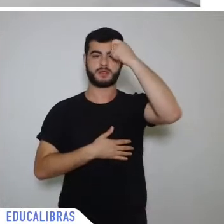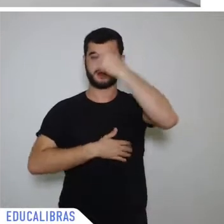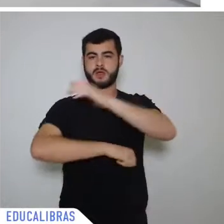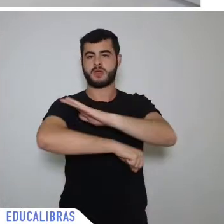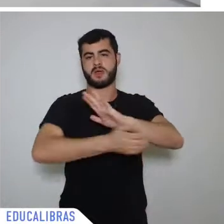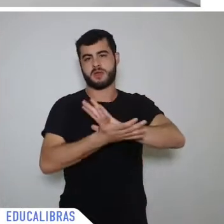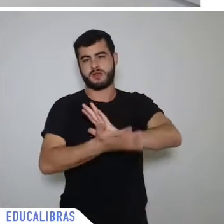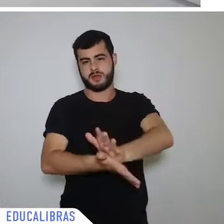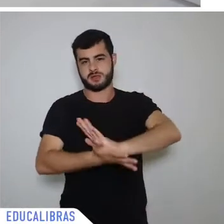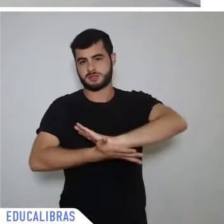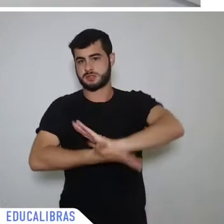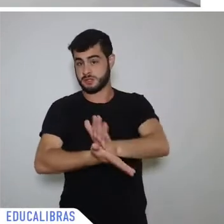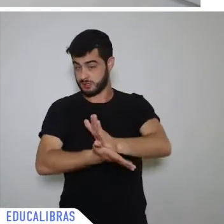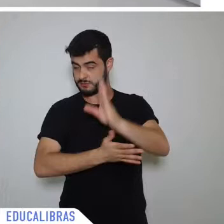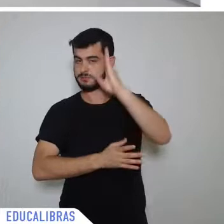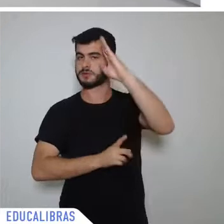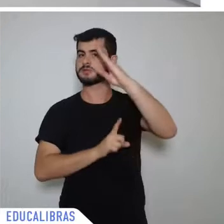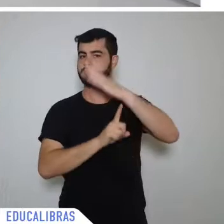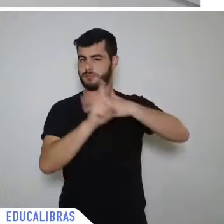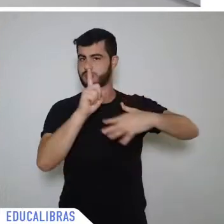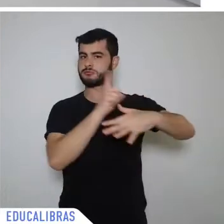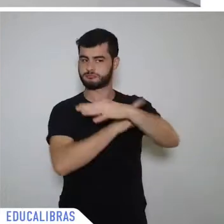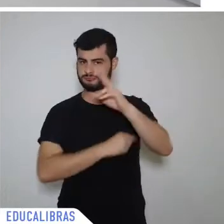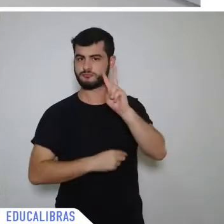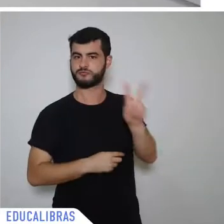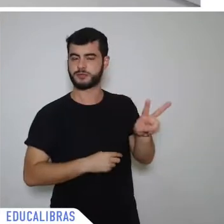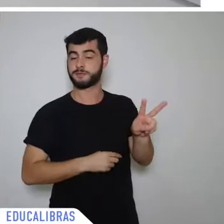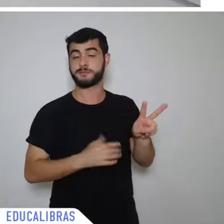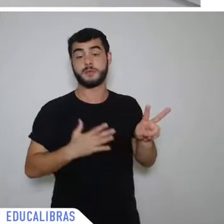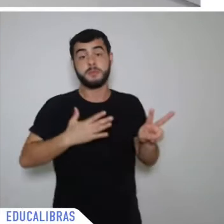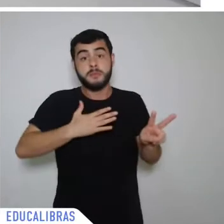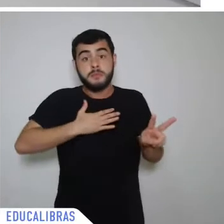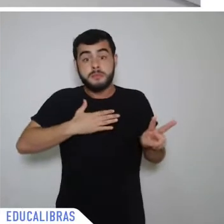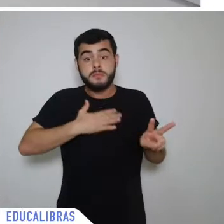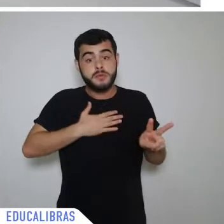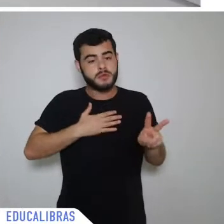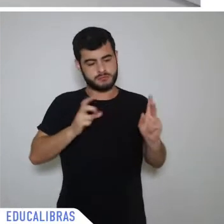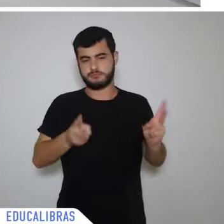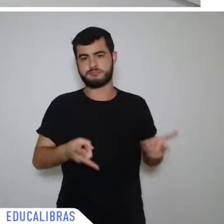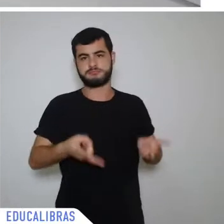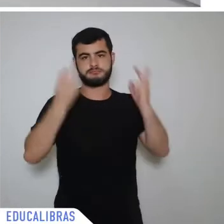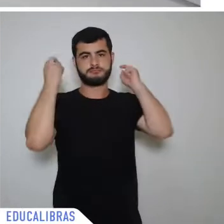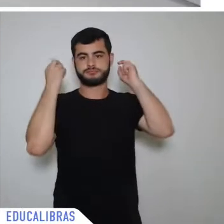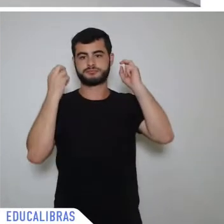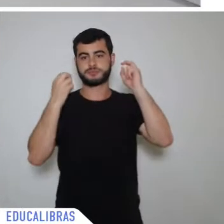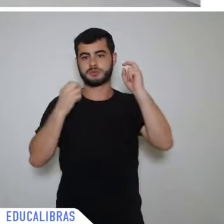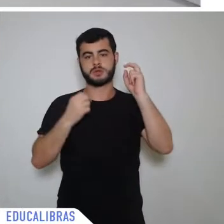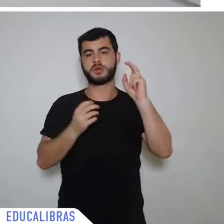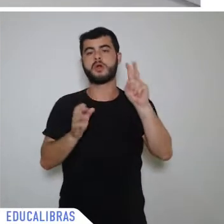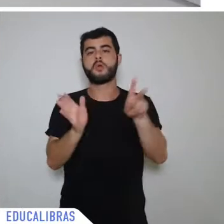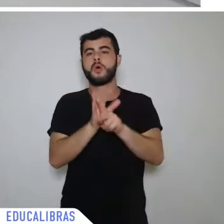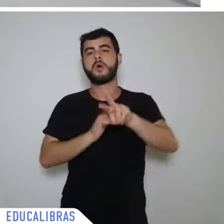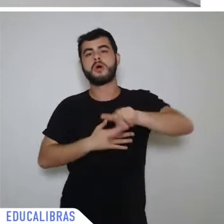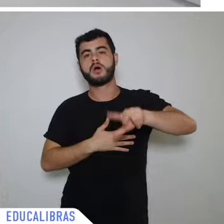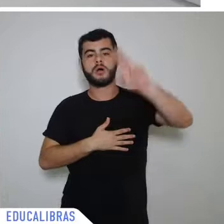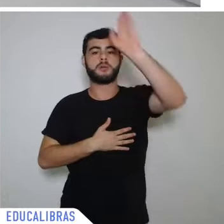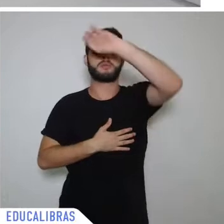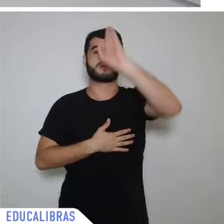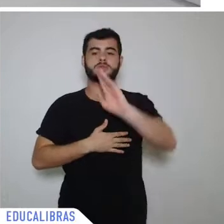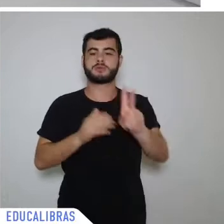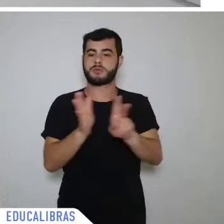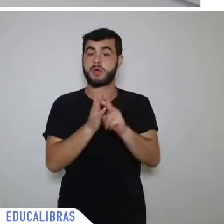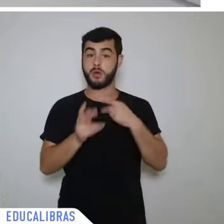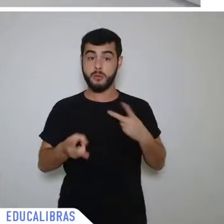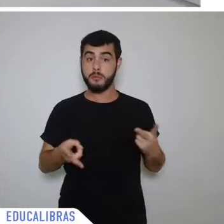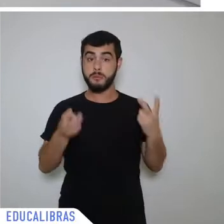expressly denied the existence of racism in our society. So I don't see this happening in Brazil. On